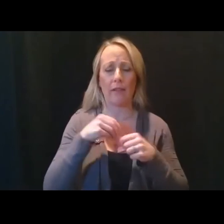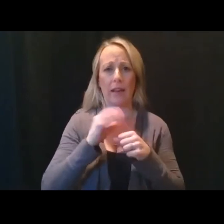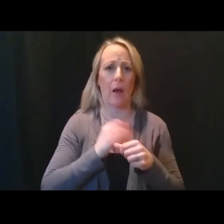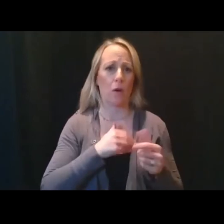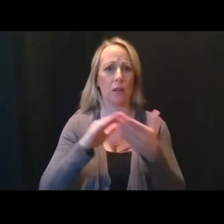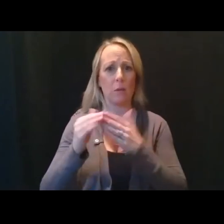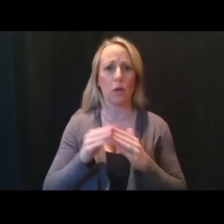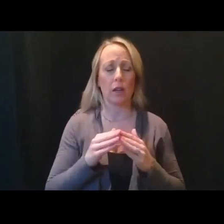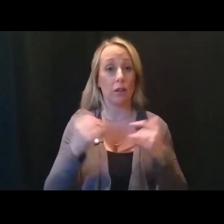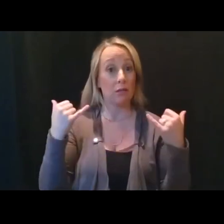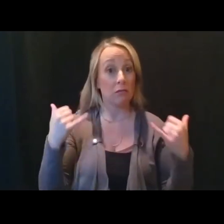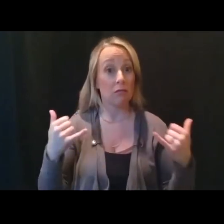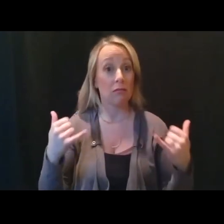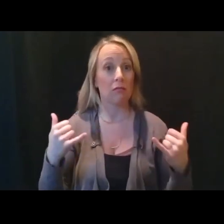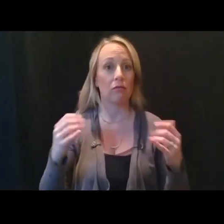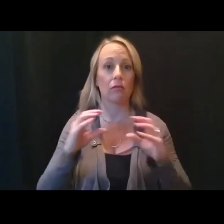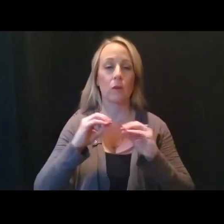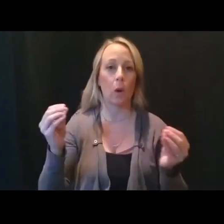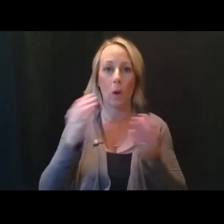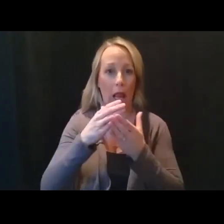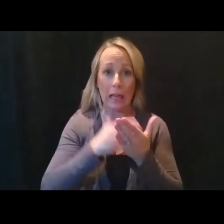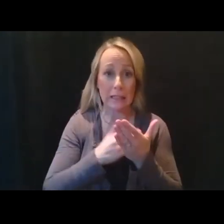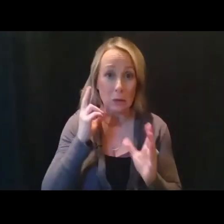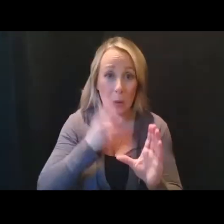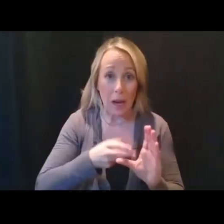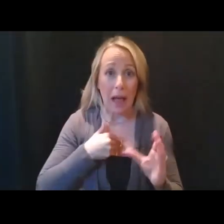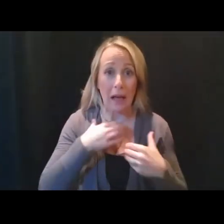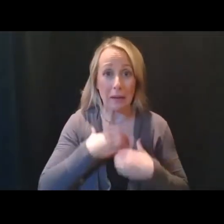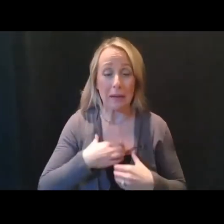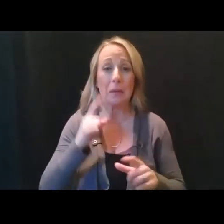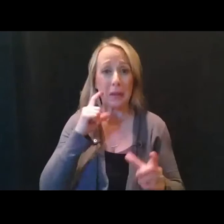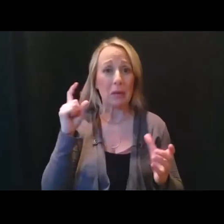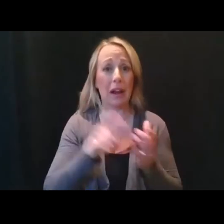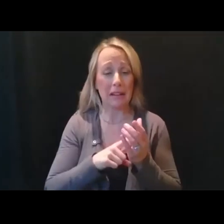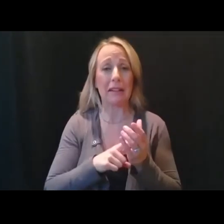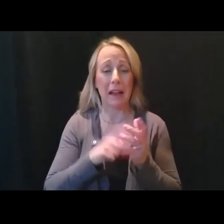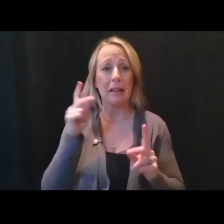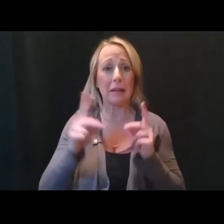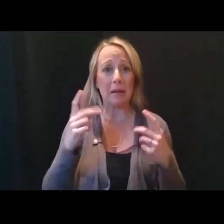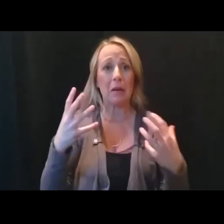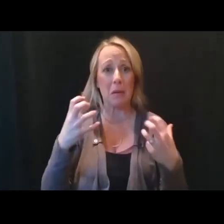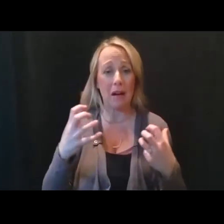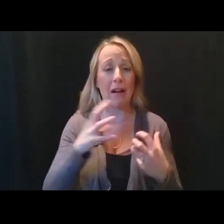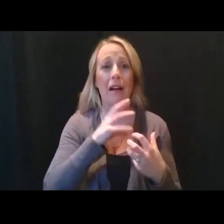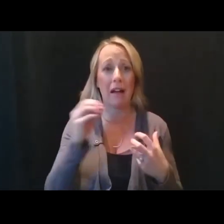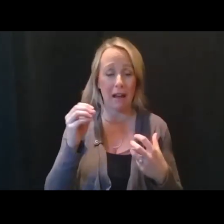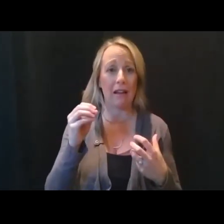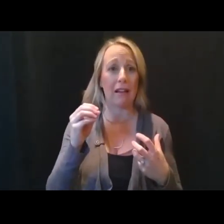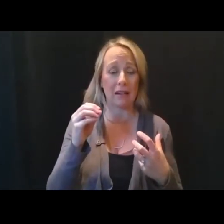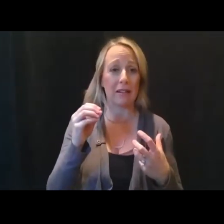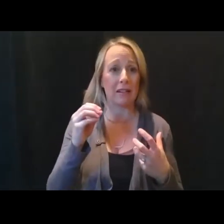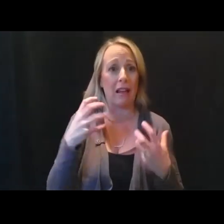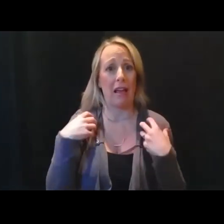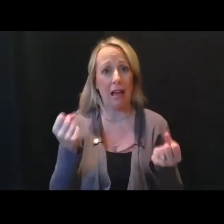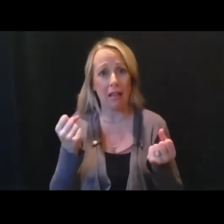there is no list to join. We recognize that all sectors are vital to the health and prosperity of our